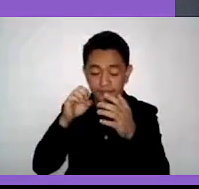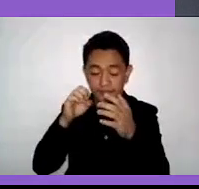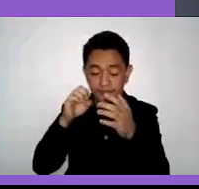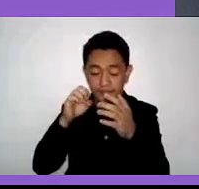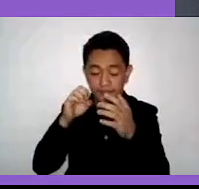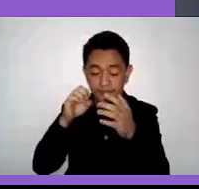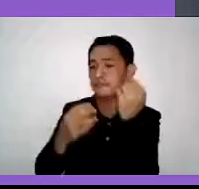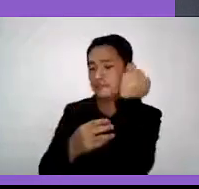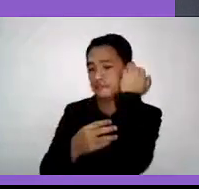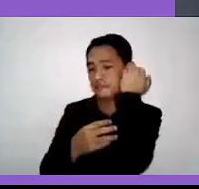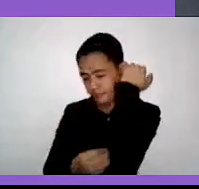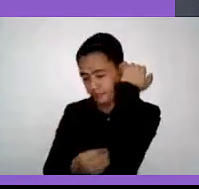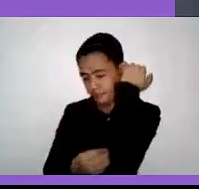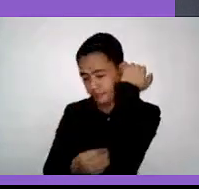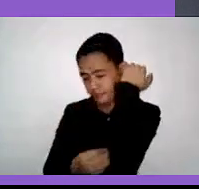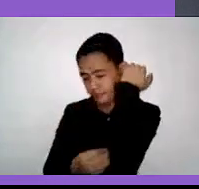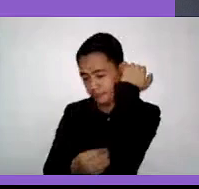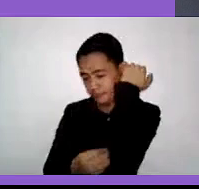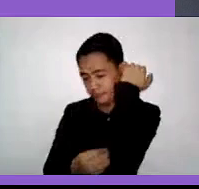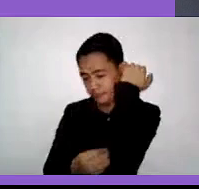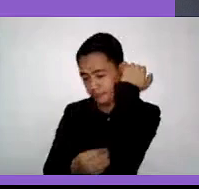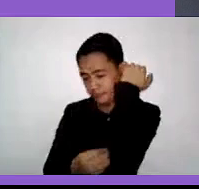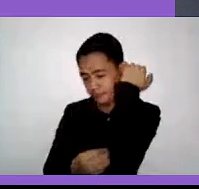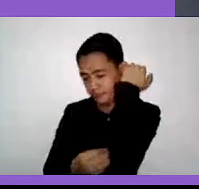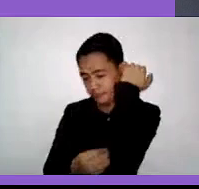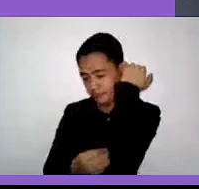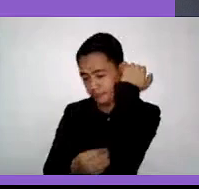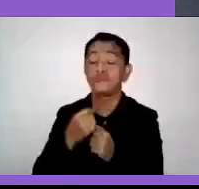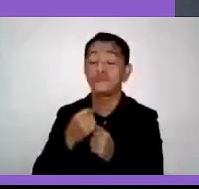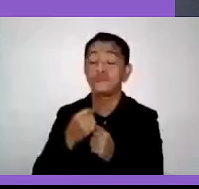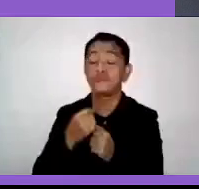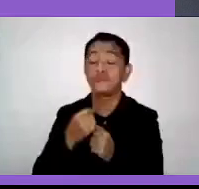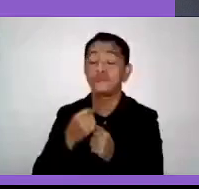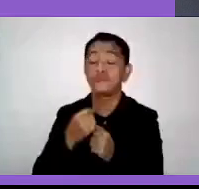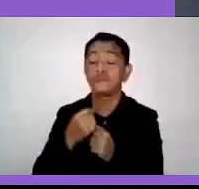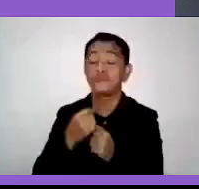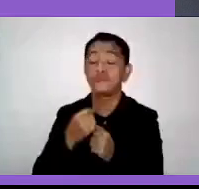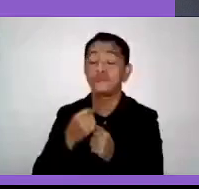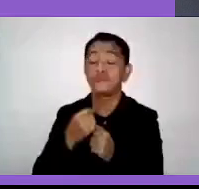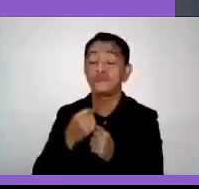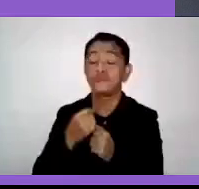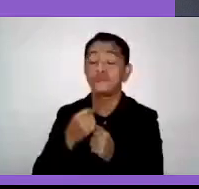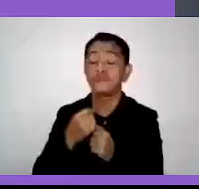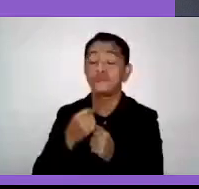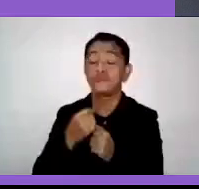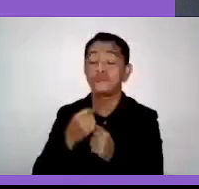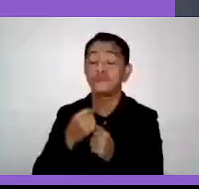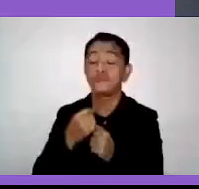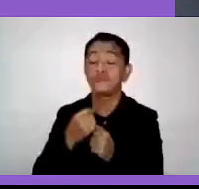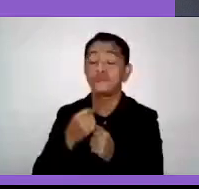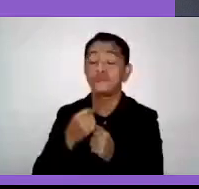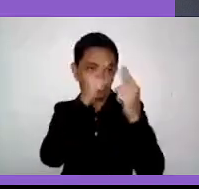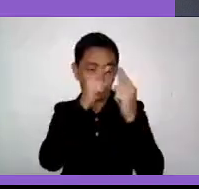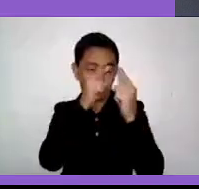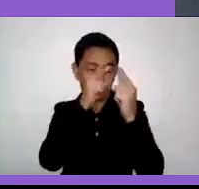As an ending note, we as educators should always aim for developing the literacy skills of the children, not only